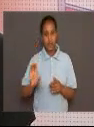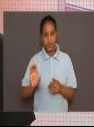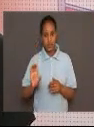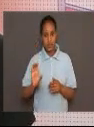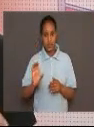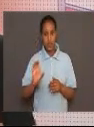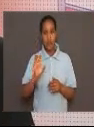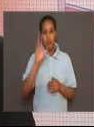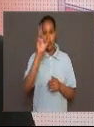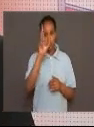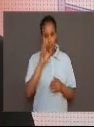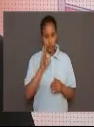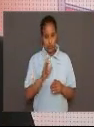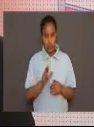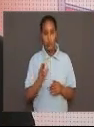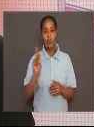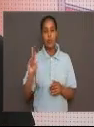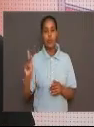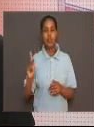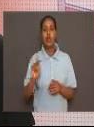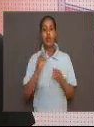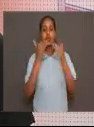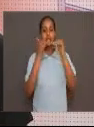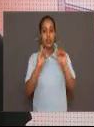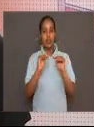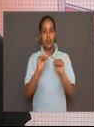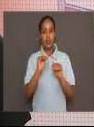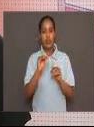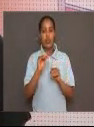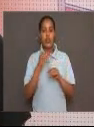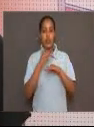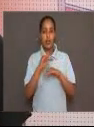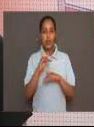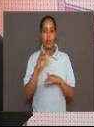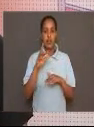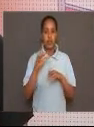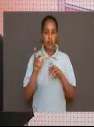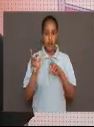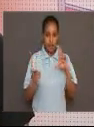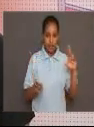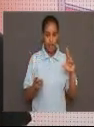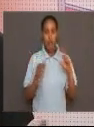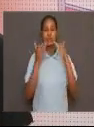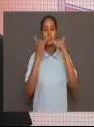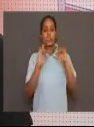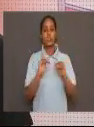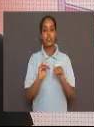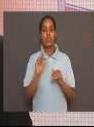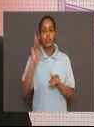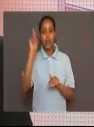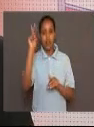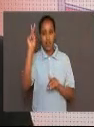the ratio of products concentration over reactants concentration,